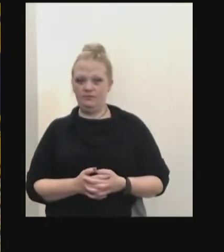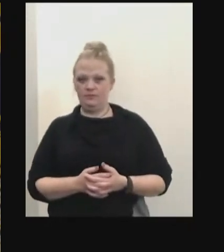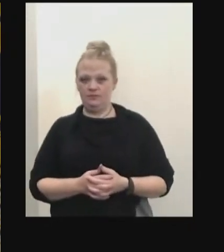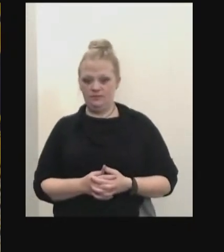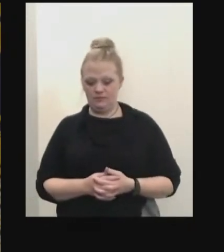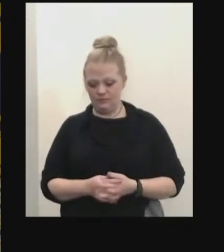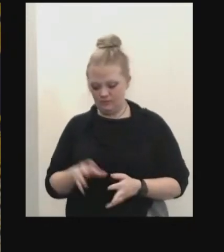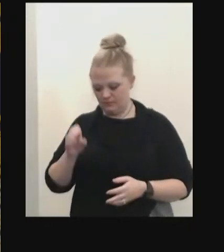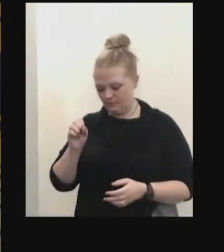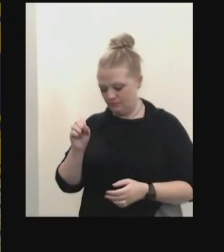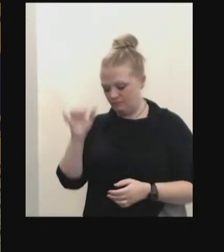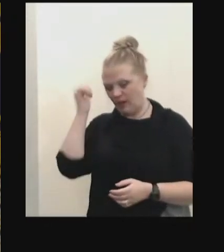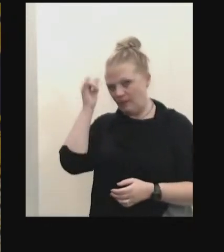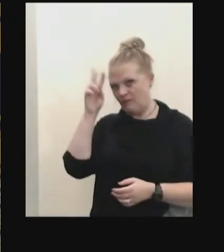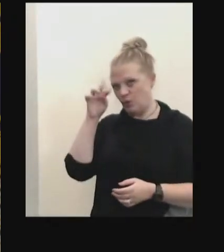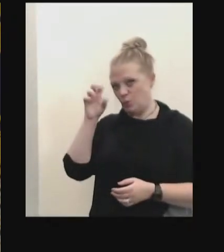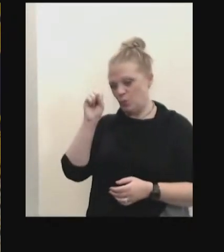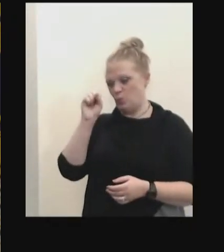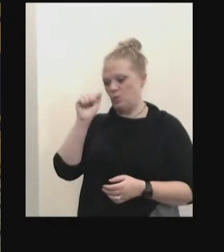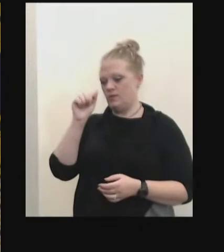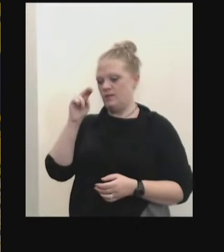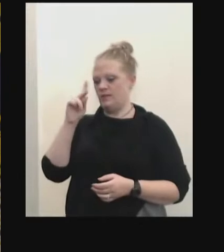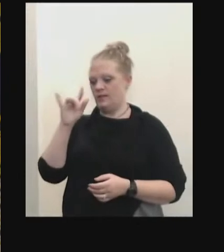Sandra Tan, Buffalo News.